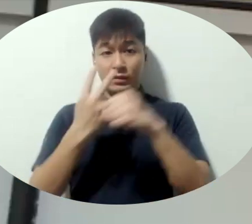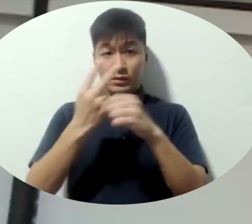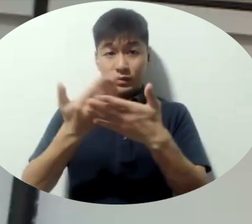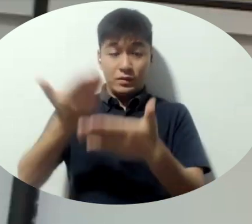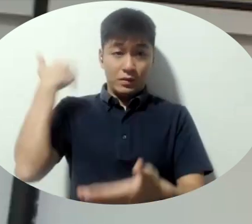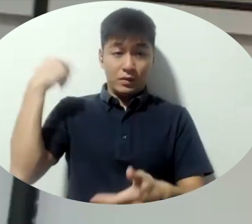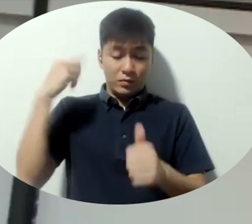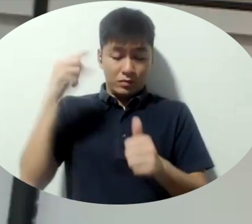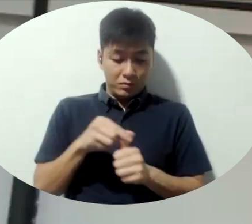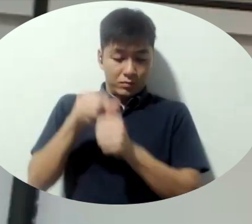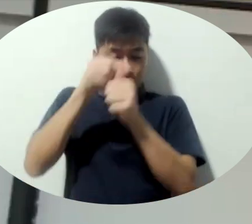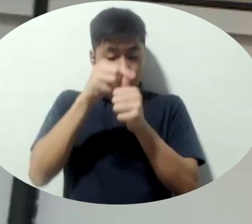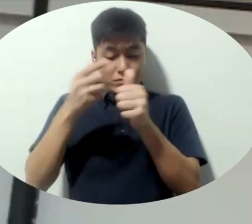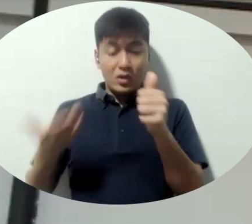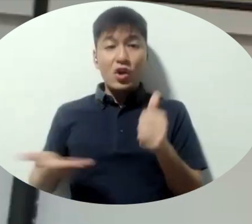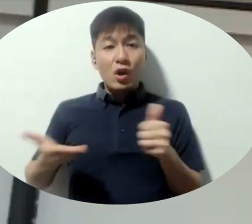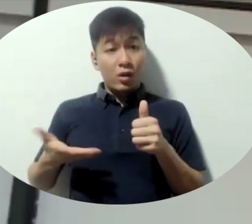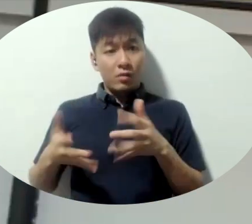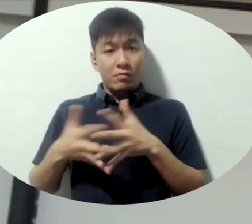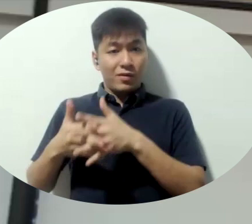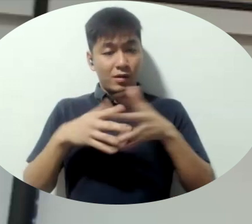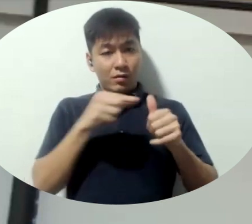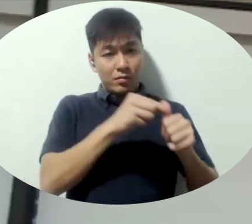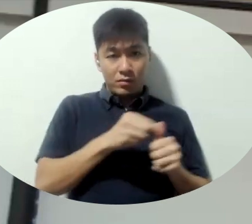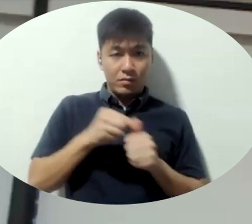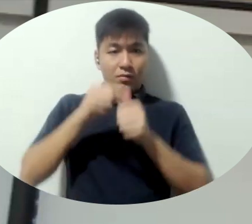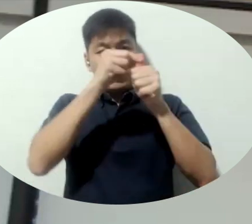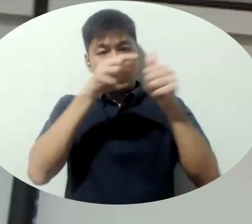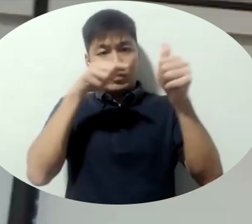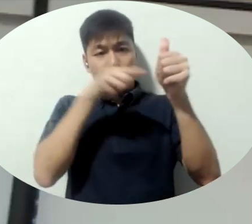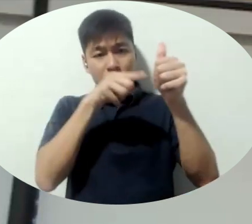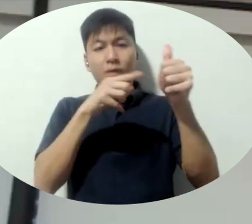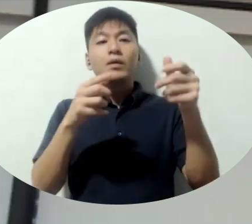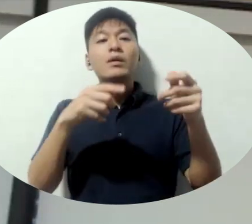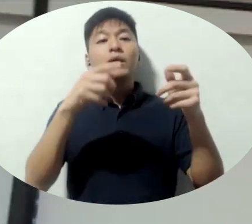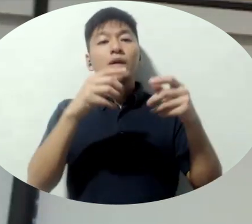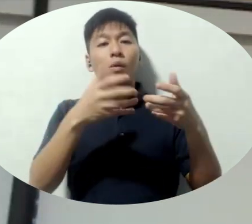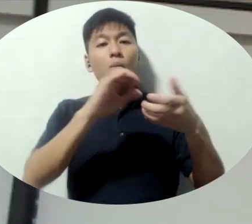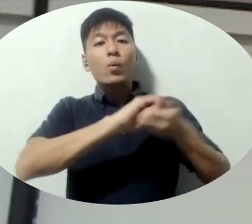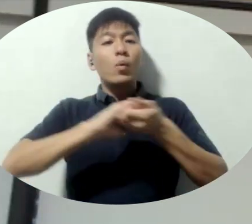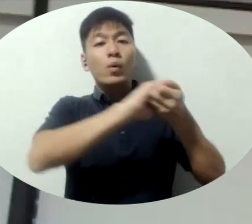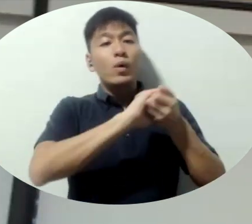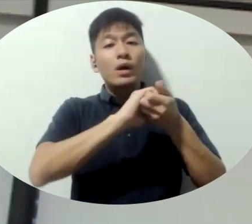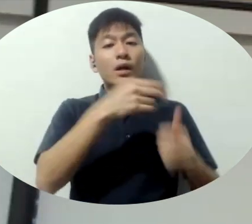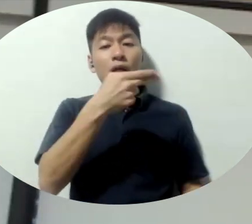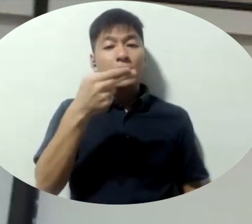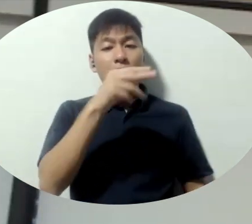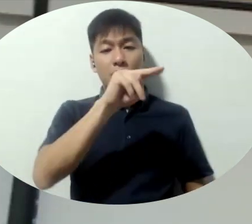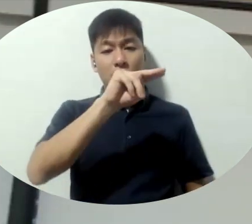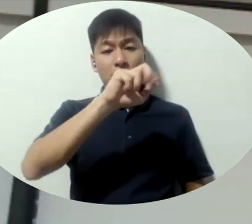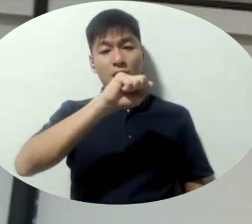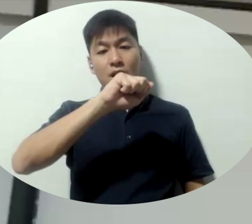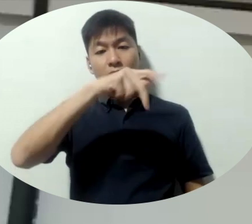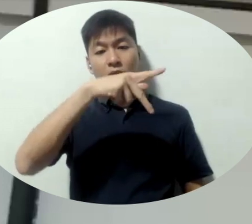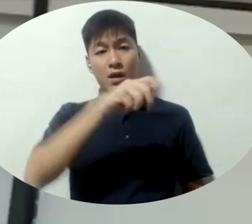appointed here in the United States to a council called NAPA, and it meets